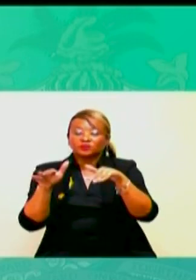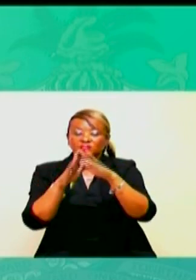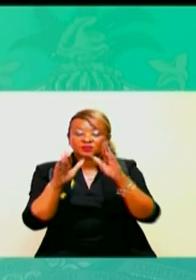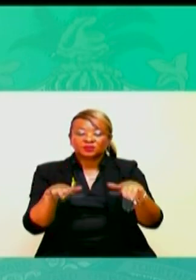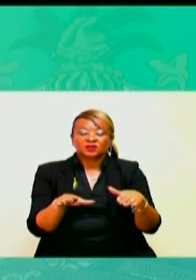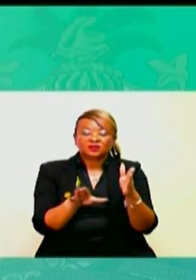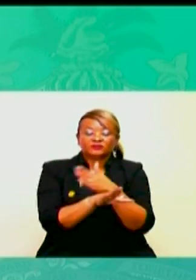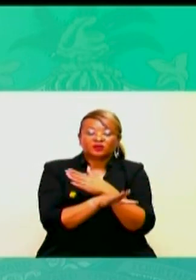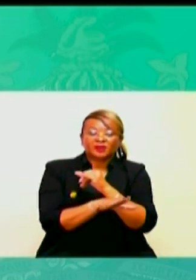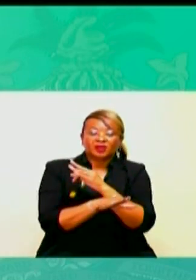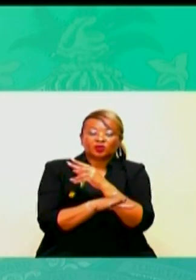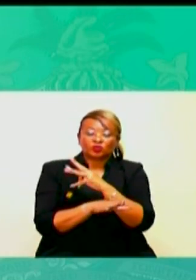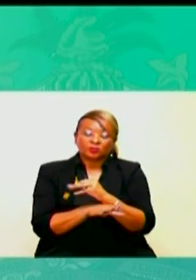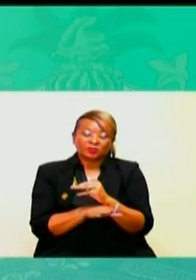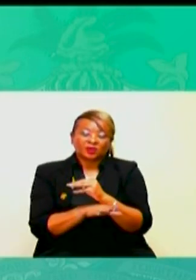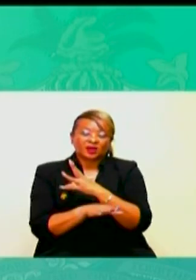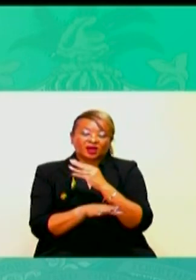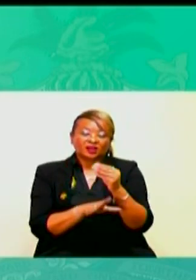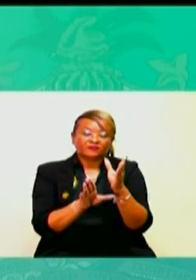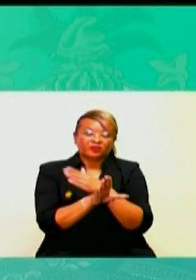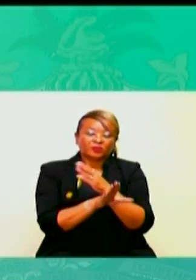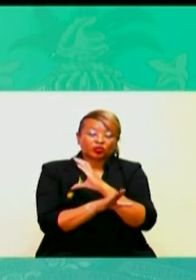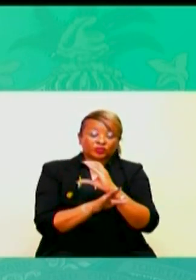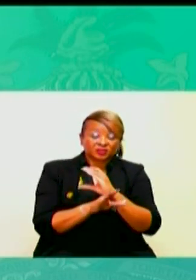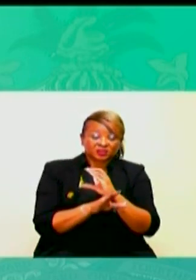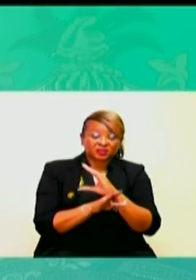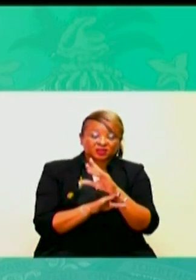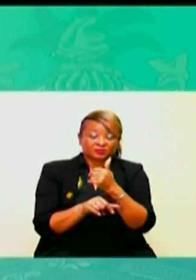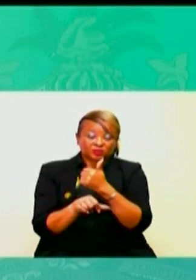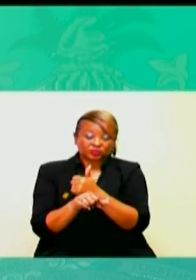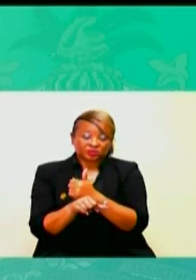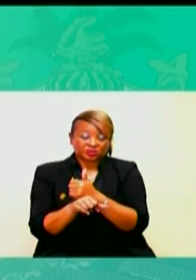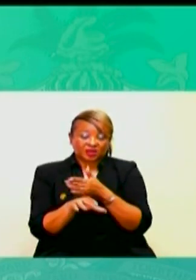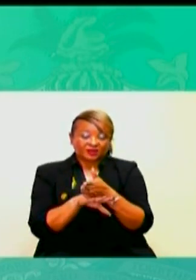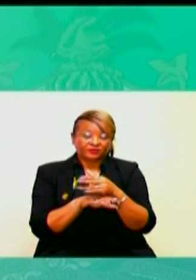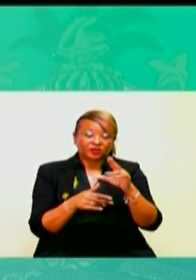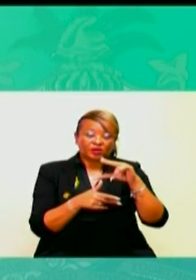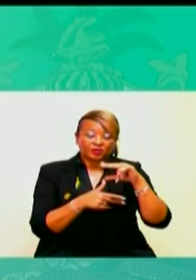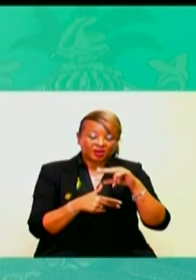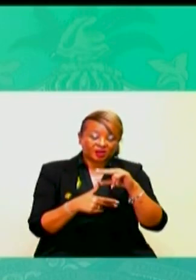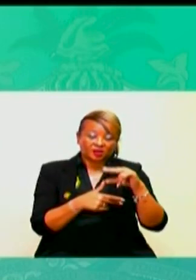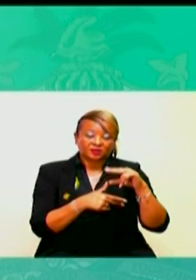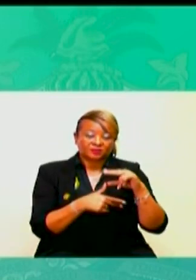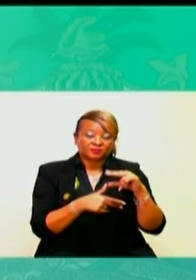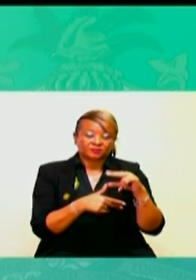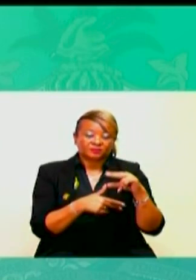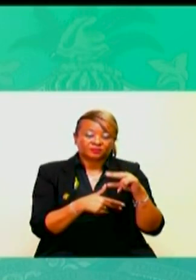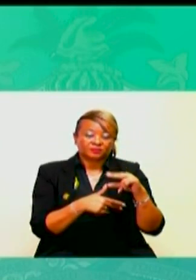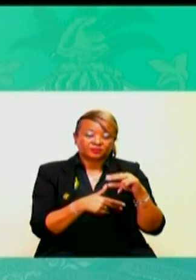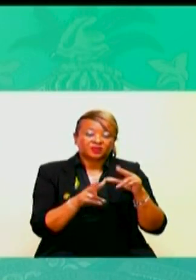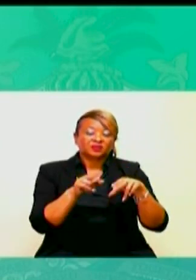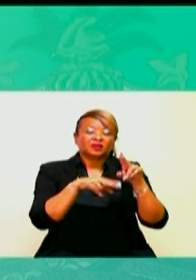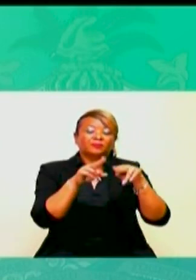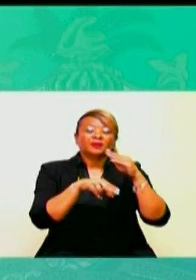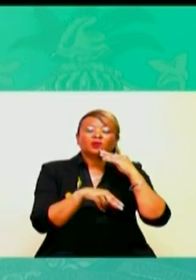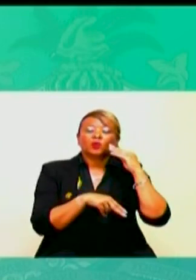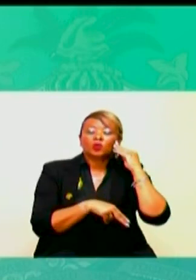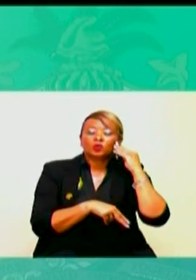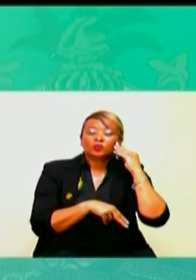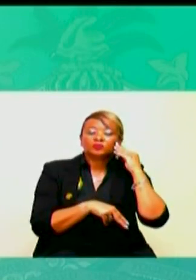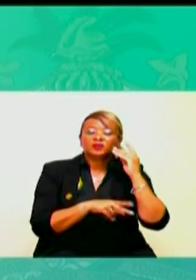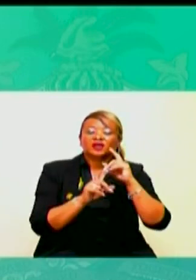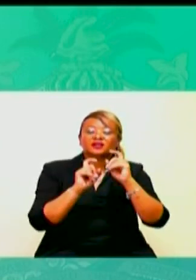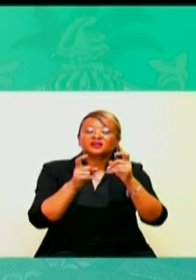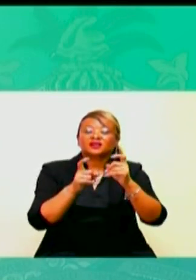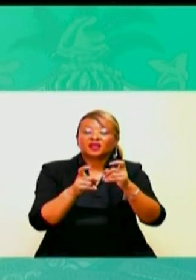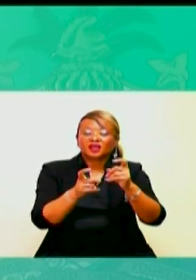former Ingram administration and the former Christie administration, after hurricane, they built homes and gave